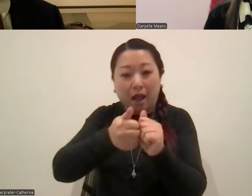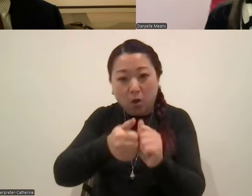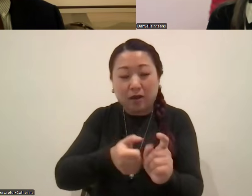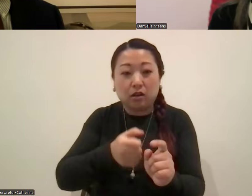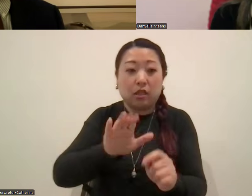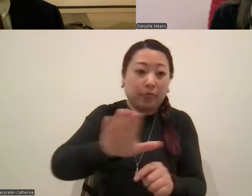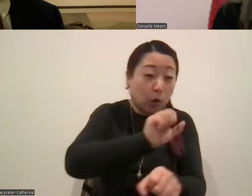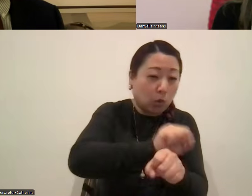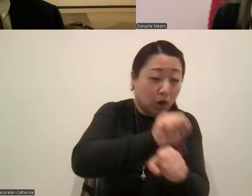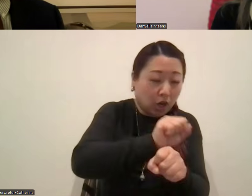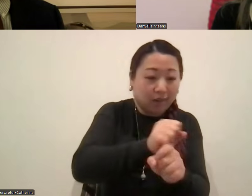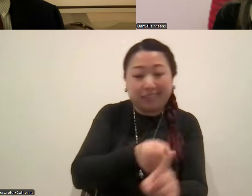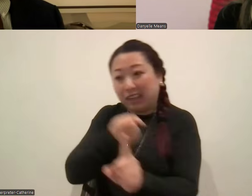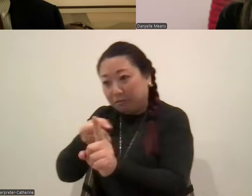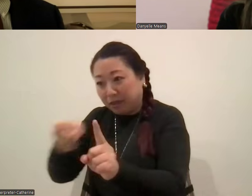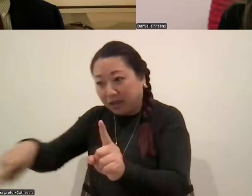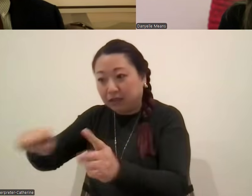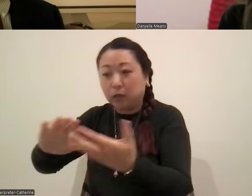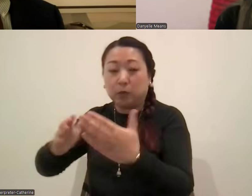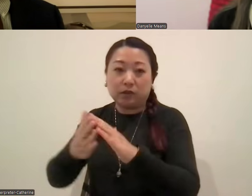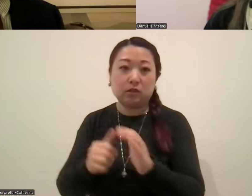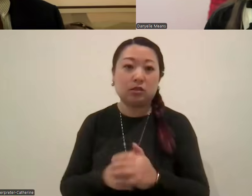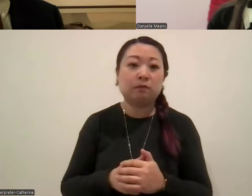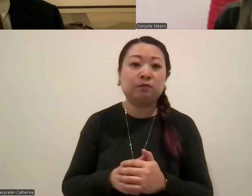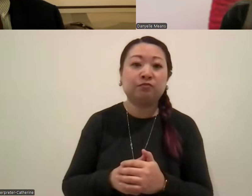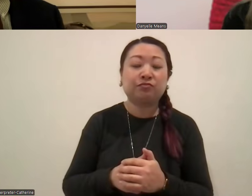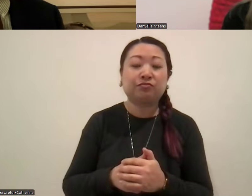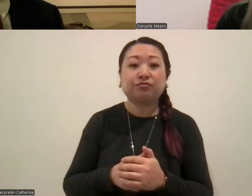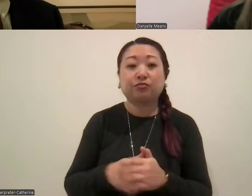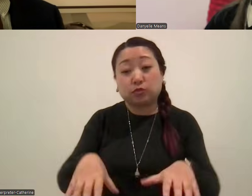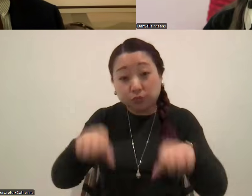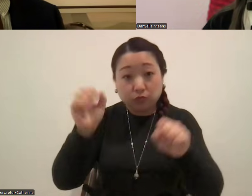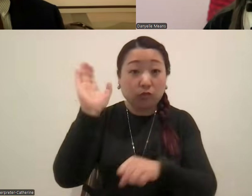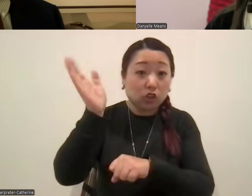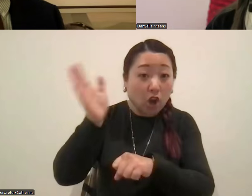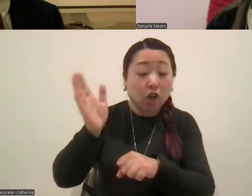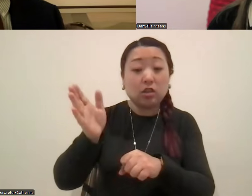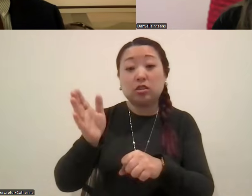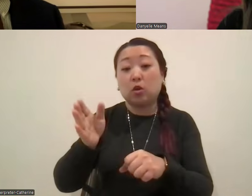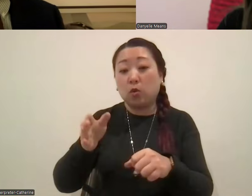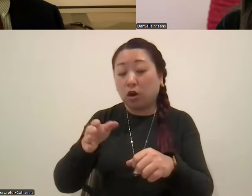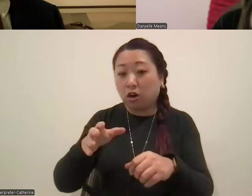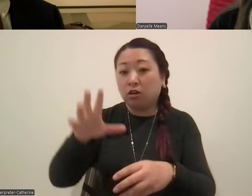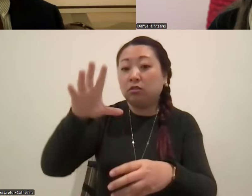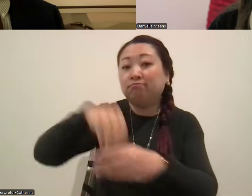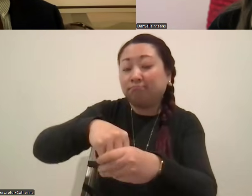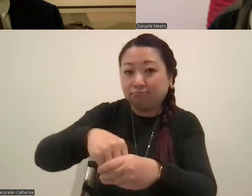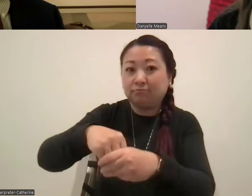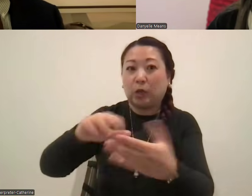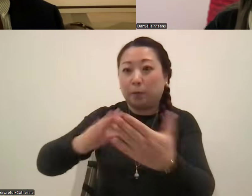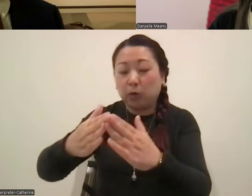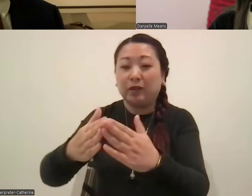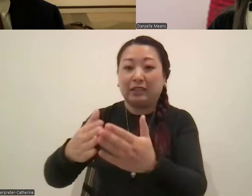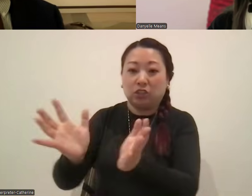communities. So doing talks in community, that to me is a